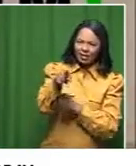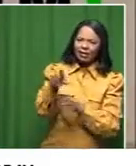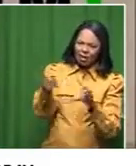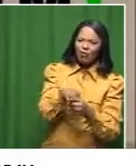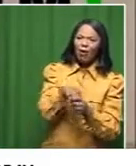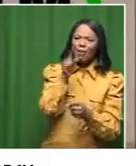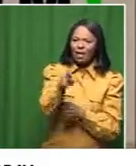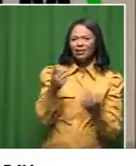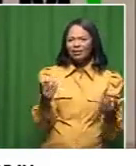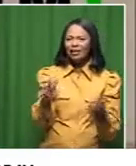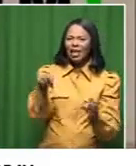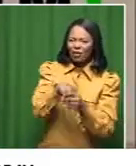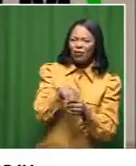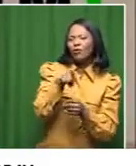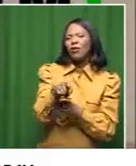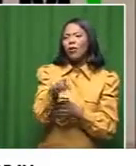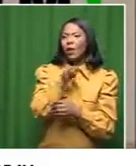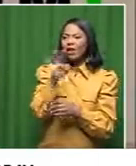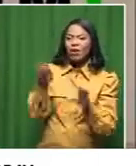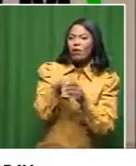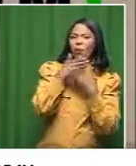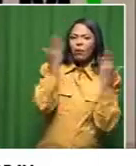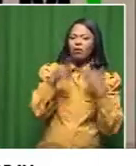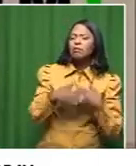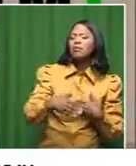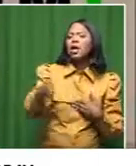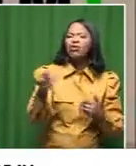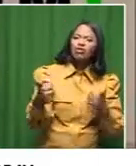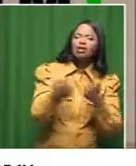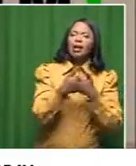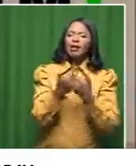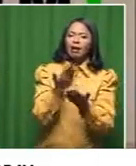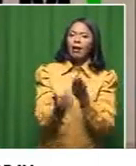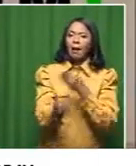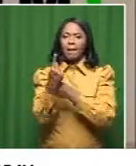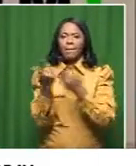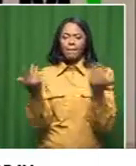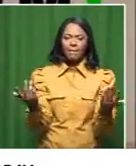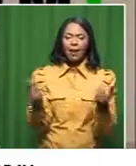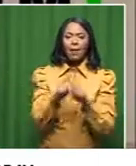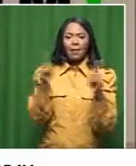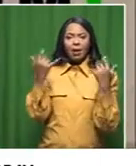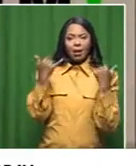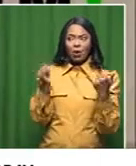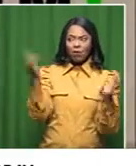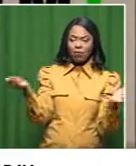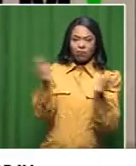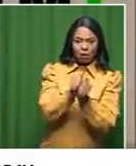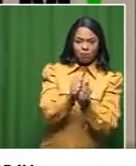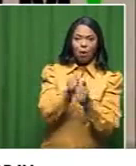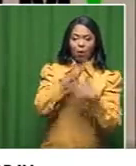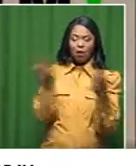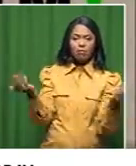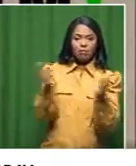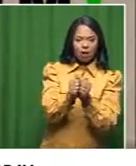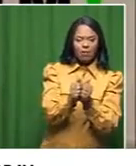going to have some challenges further down the line. But the point I was also making was that in combination with that, together with